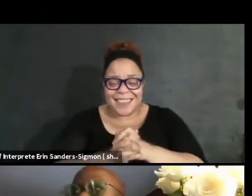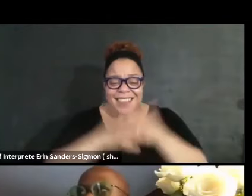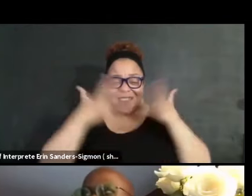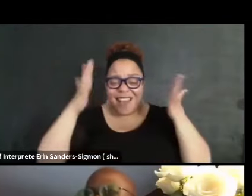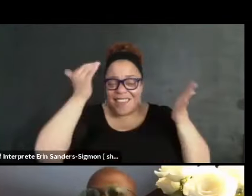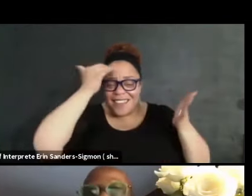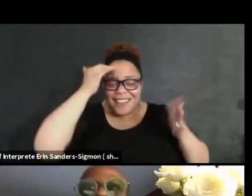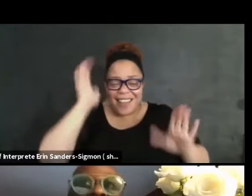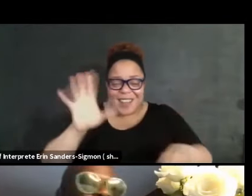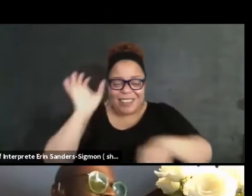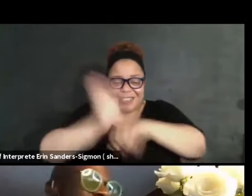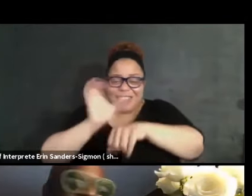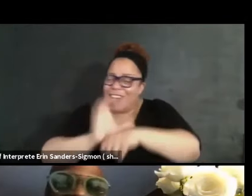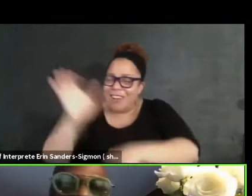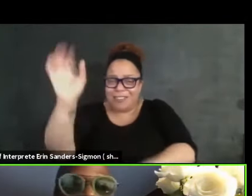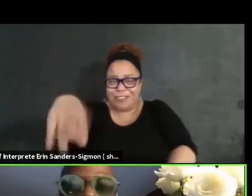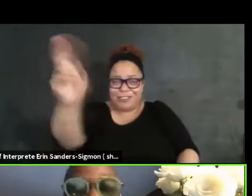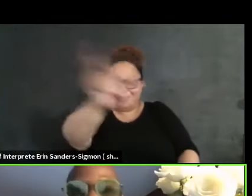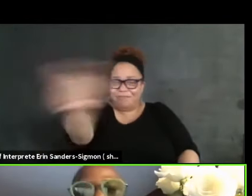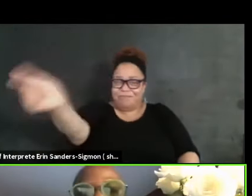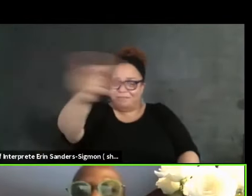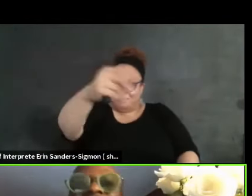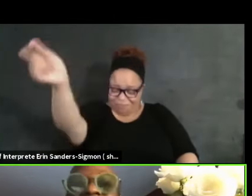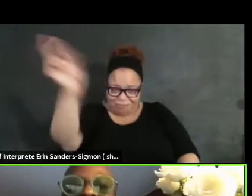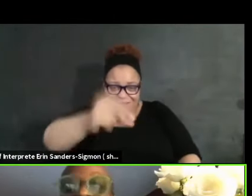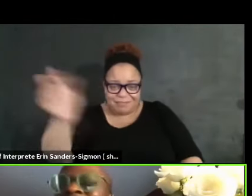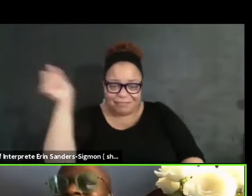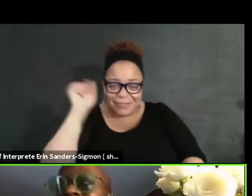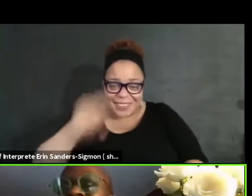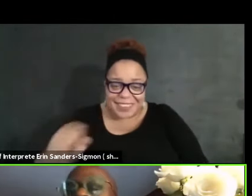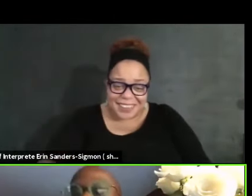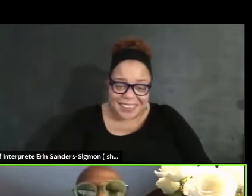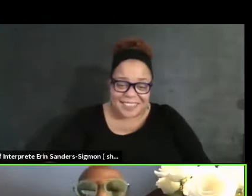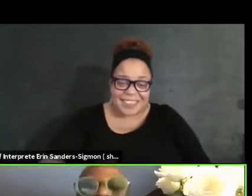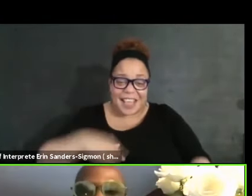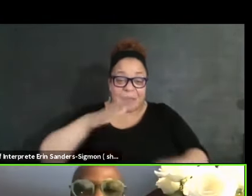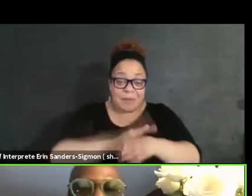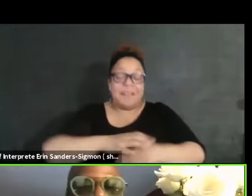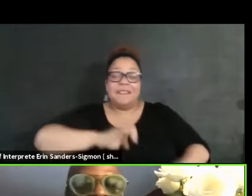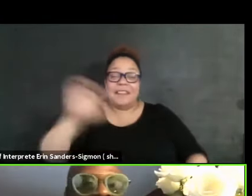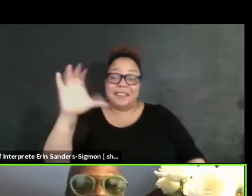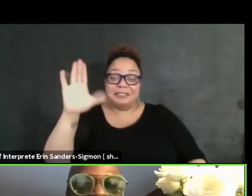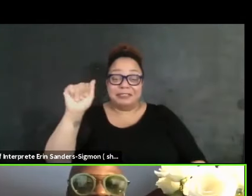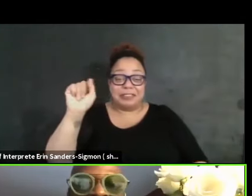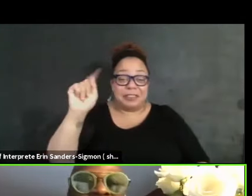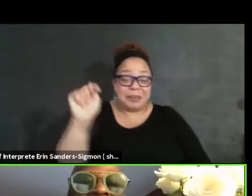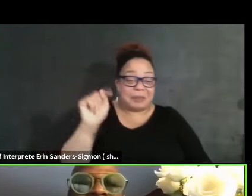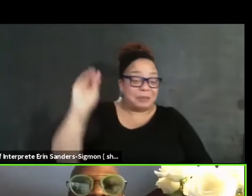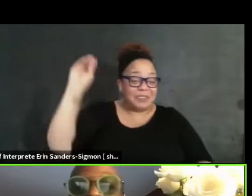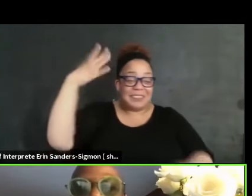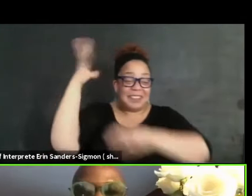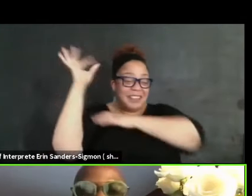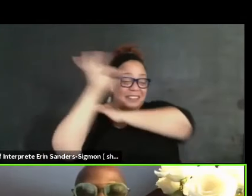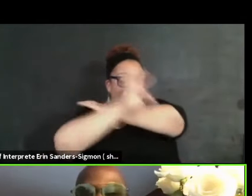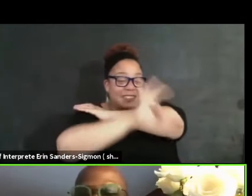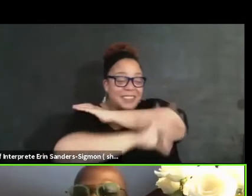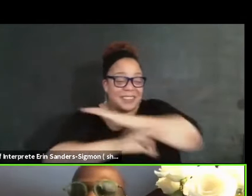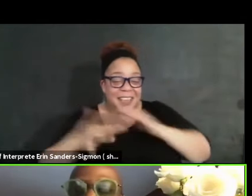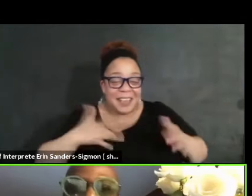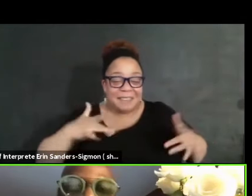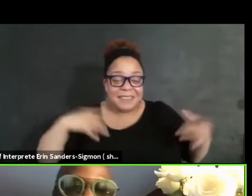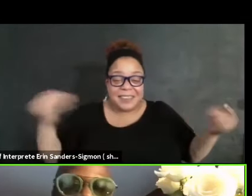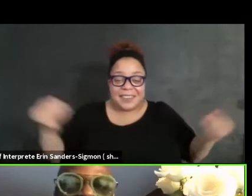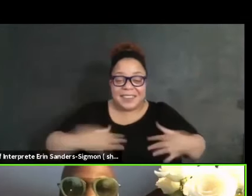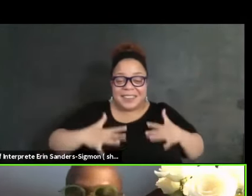believe it. Yeah, man, I'm on the East Coast. The sun is setting. It just feels, I'm uplifted. I'm uplifted. Right. I don't know how many times I'm going to say